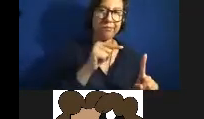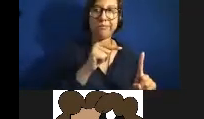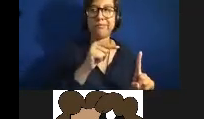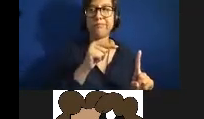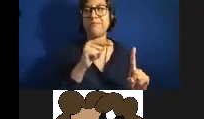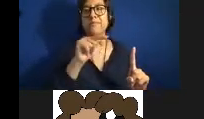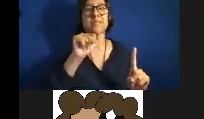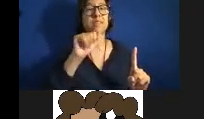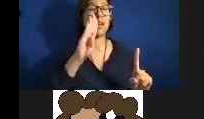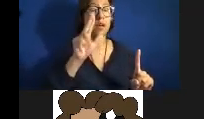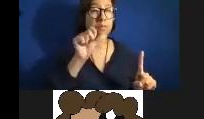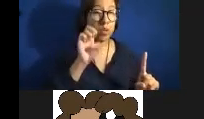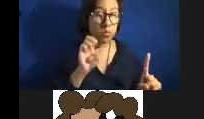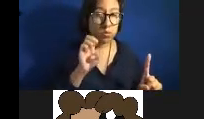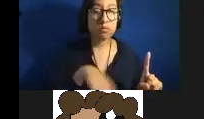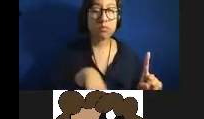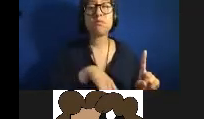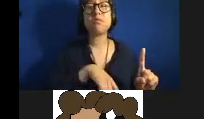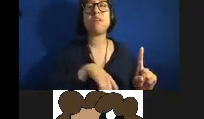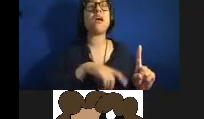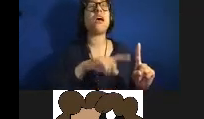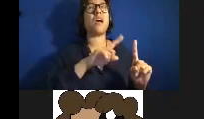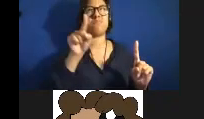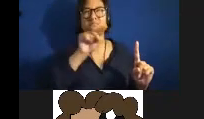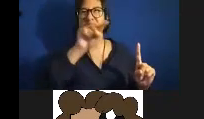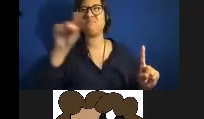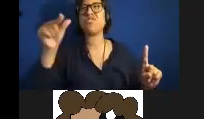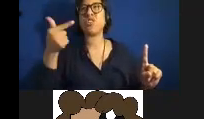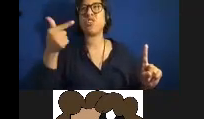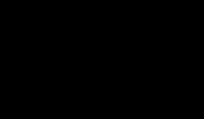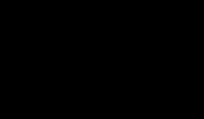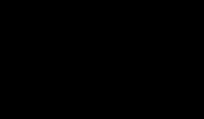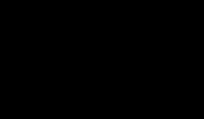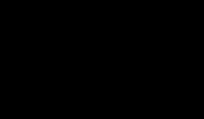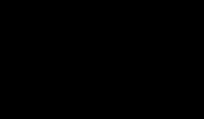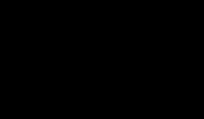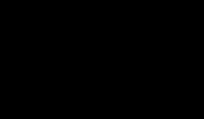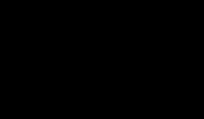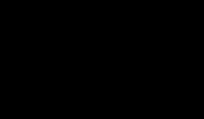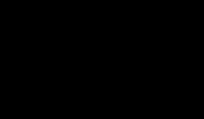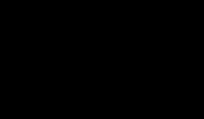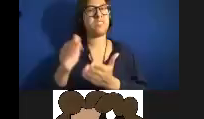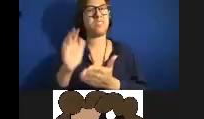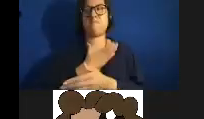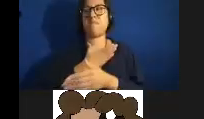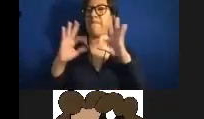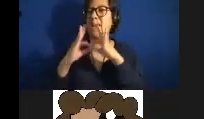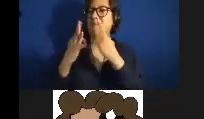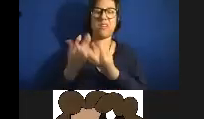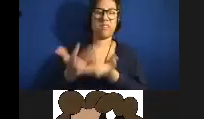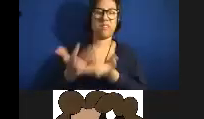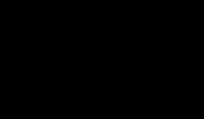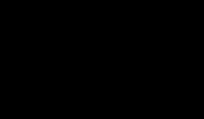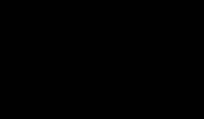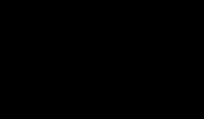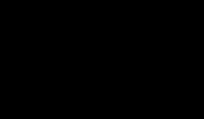and other forms of gender-based violence have manifested in my family, and how